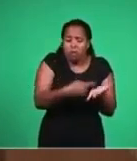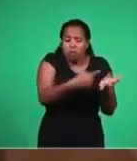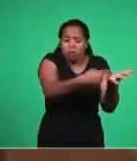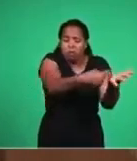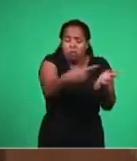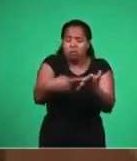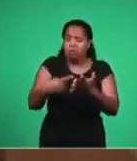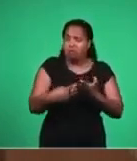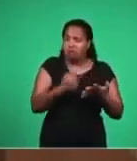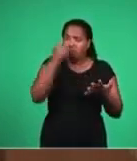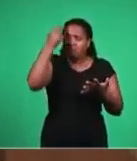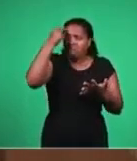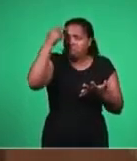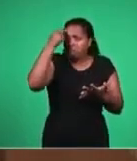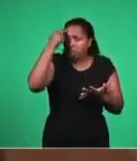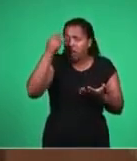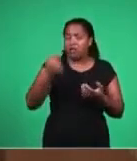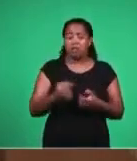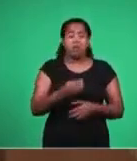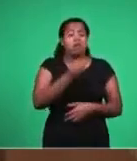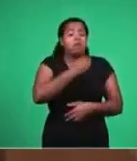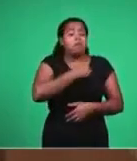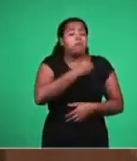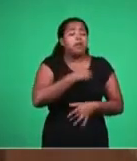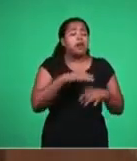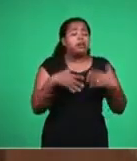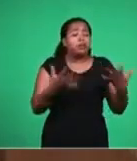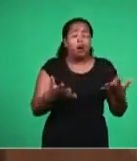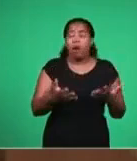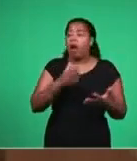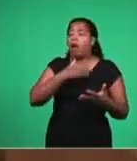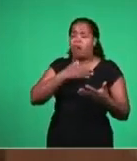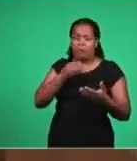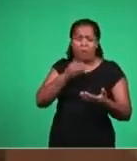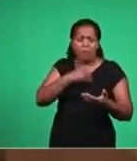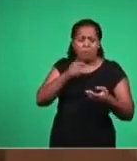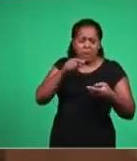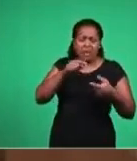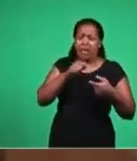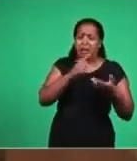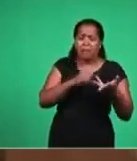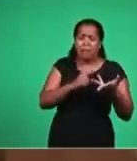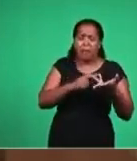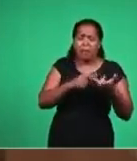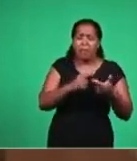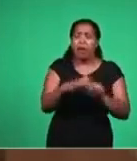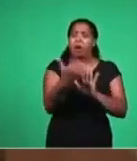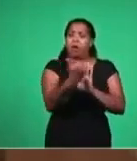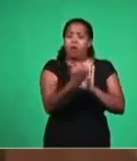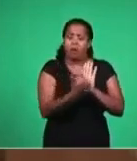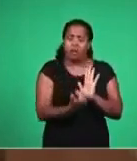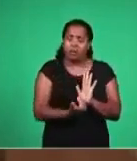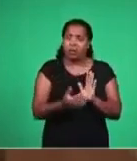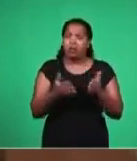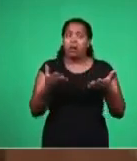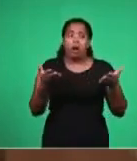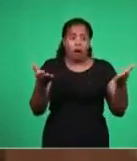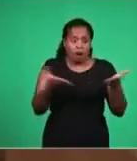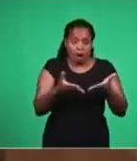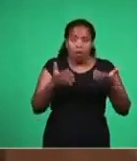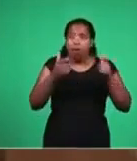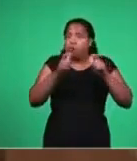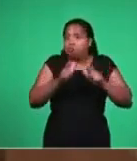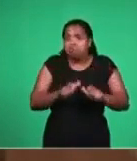for the government that will be just like how they think. So what is your sin? Okay, my sin is right there. So now